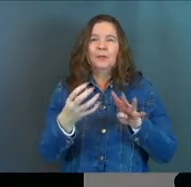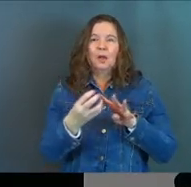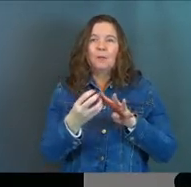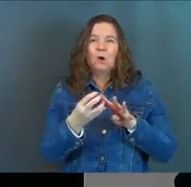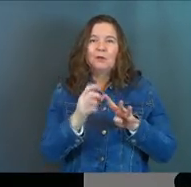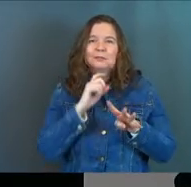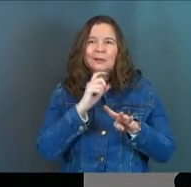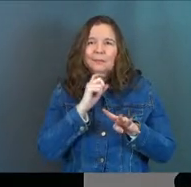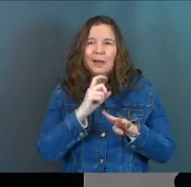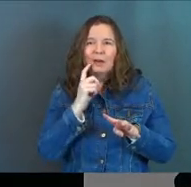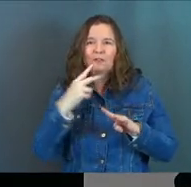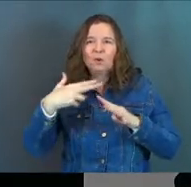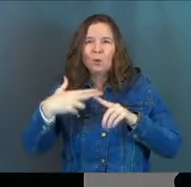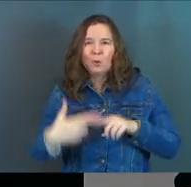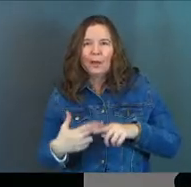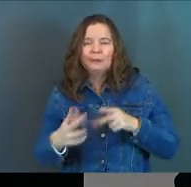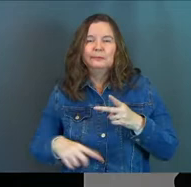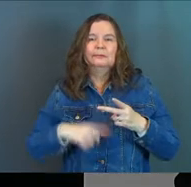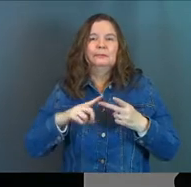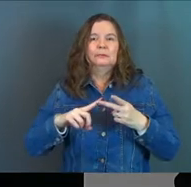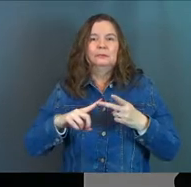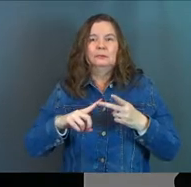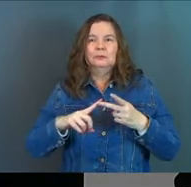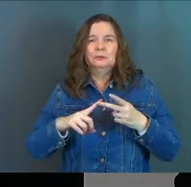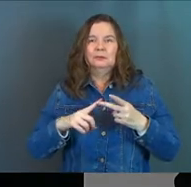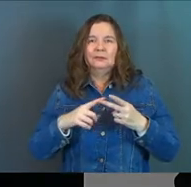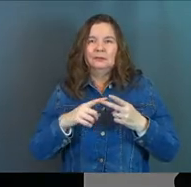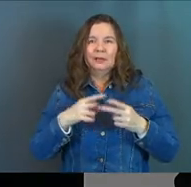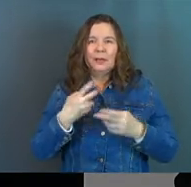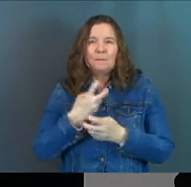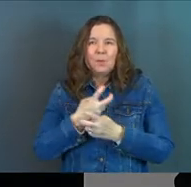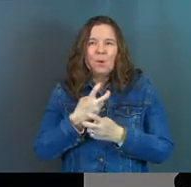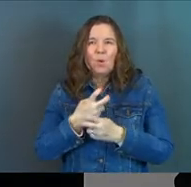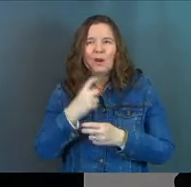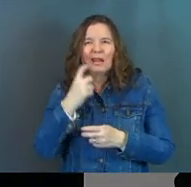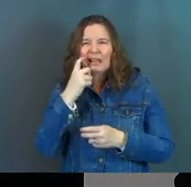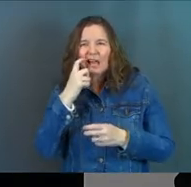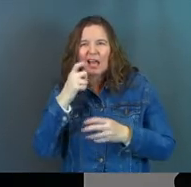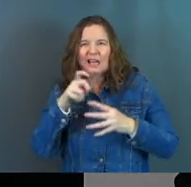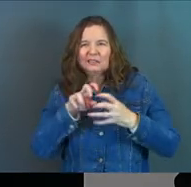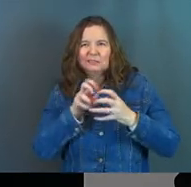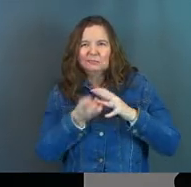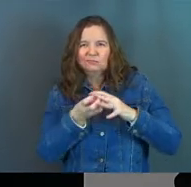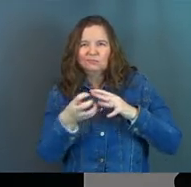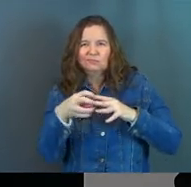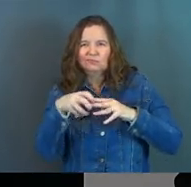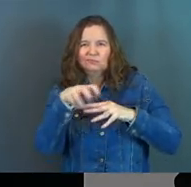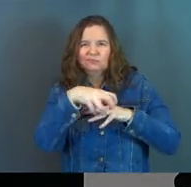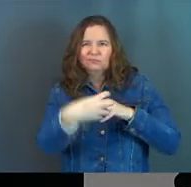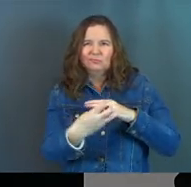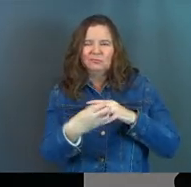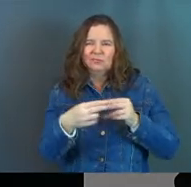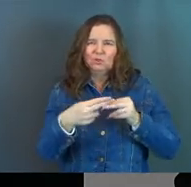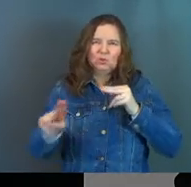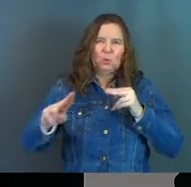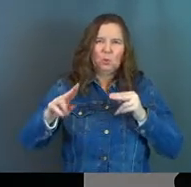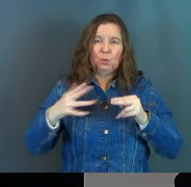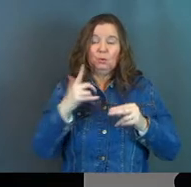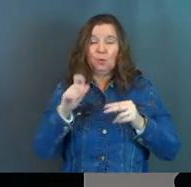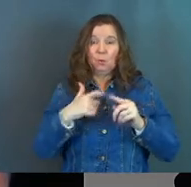balls of metal for weight, and there would be shards of bone and glass placed at the end of the leather,